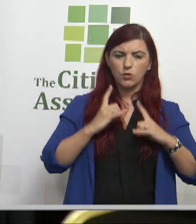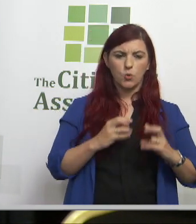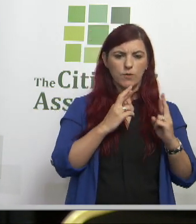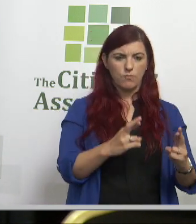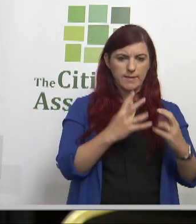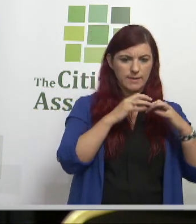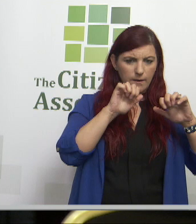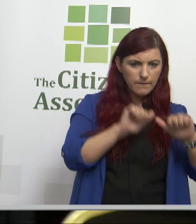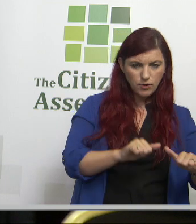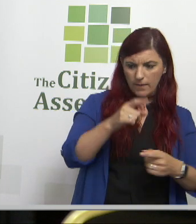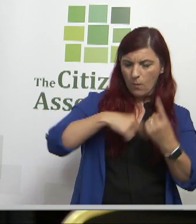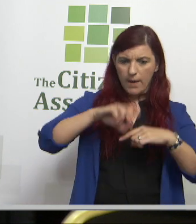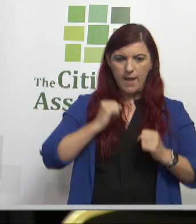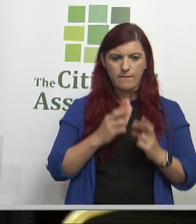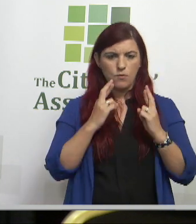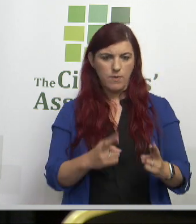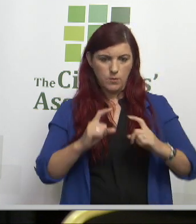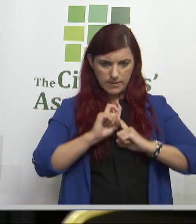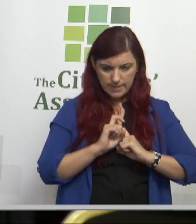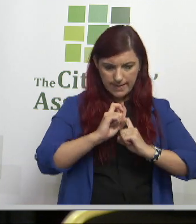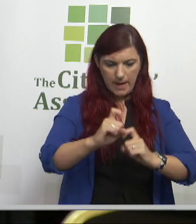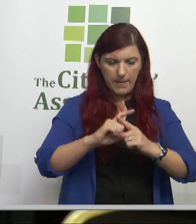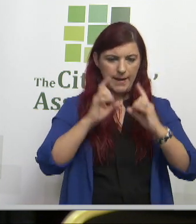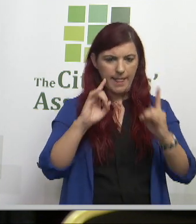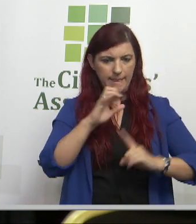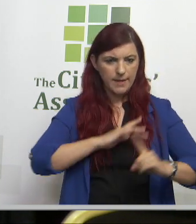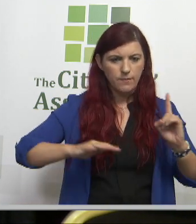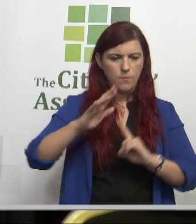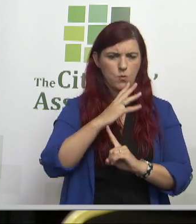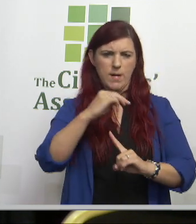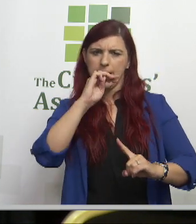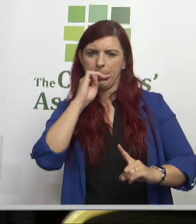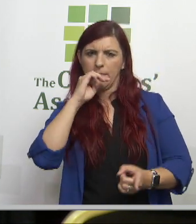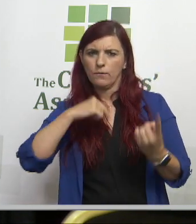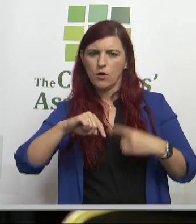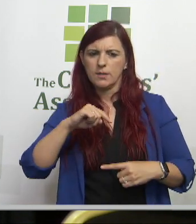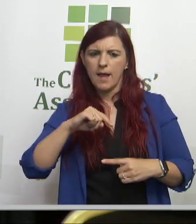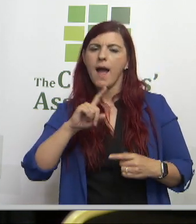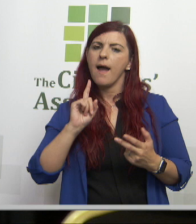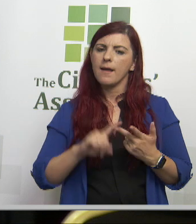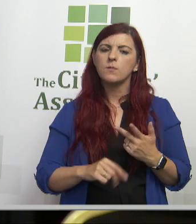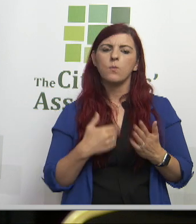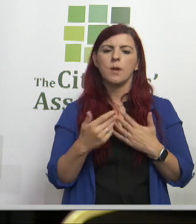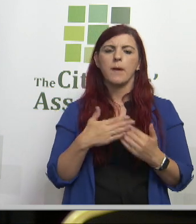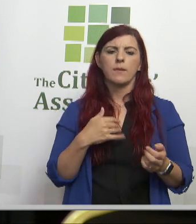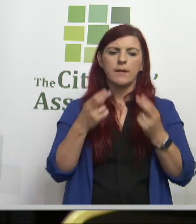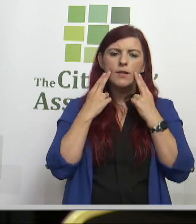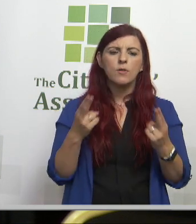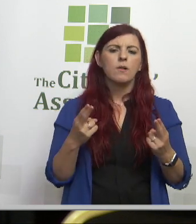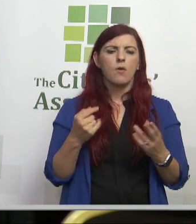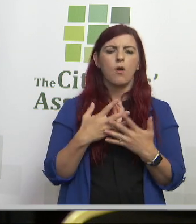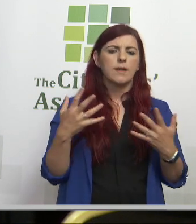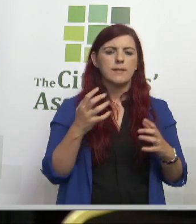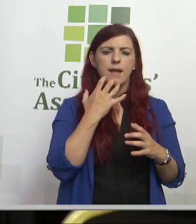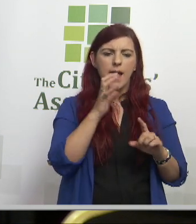we have a right to a sustainable and healthy environment, where does that lie? And what about nature places? What about all these